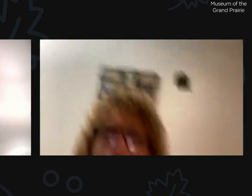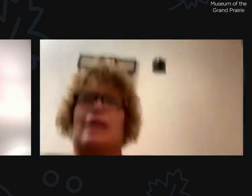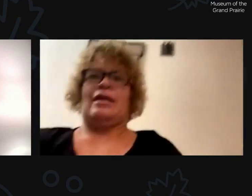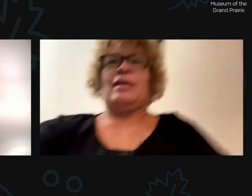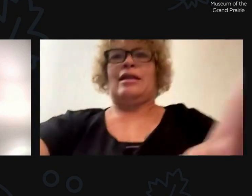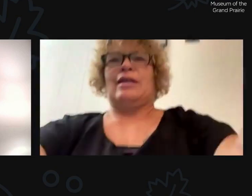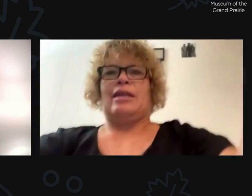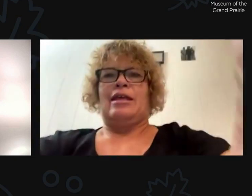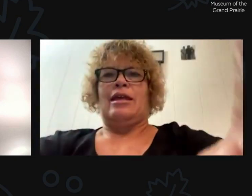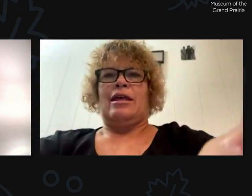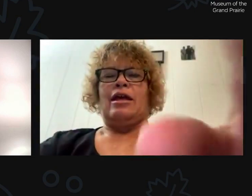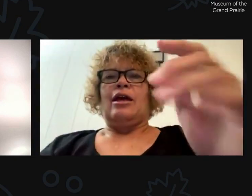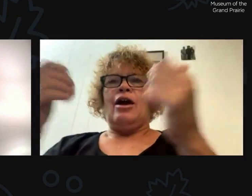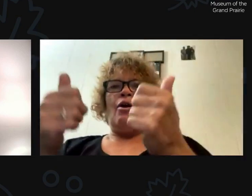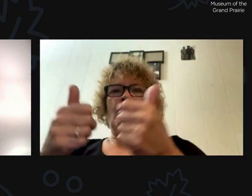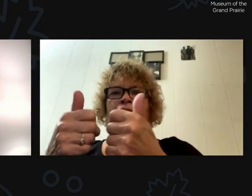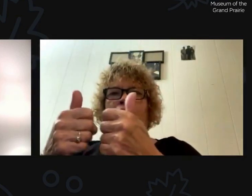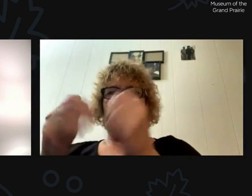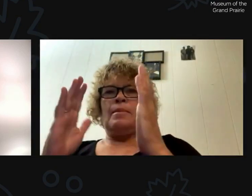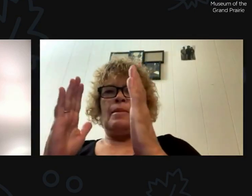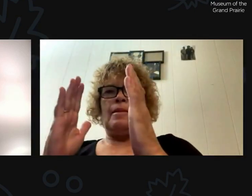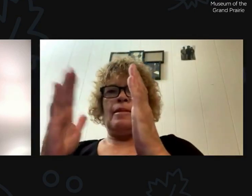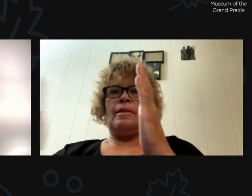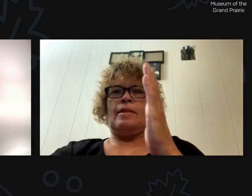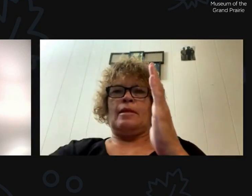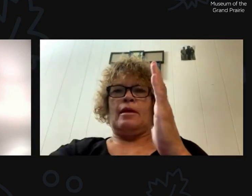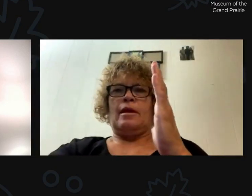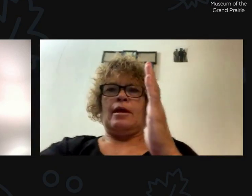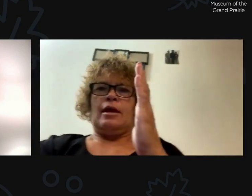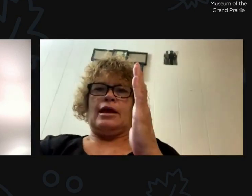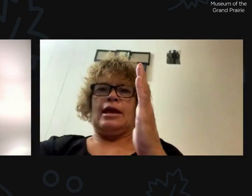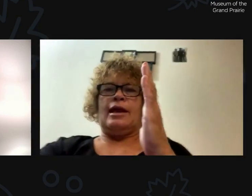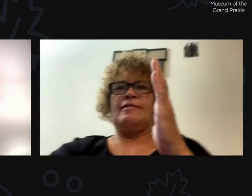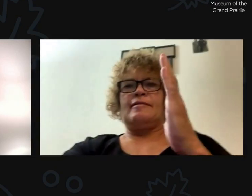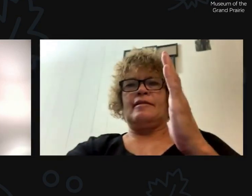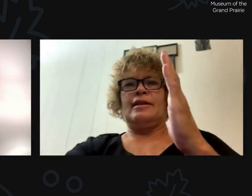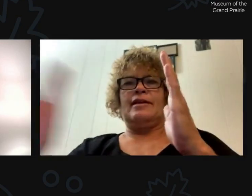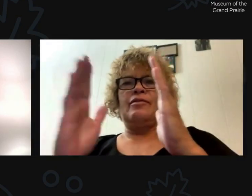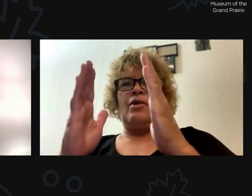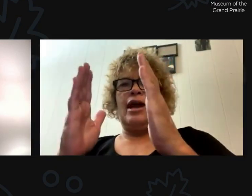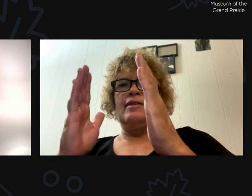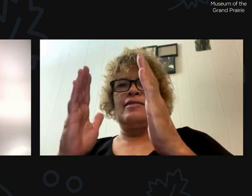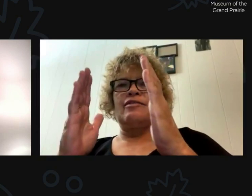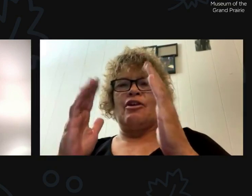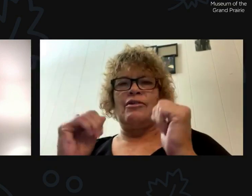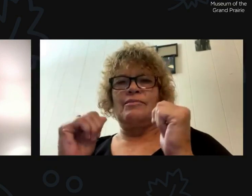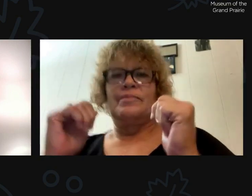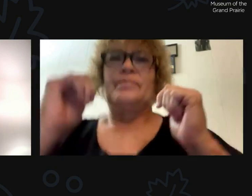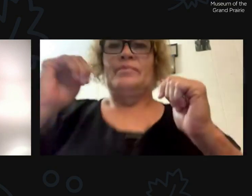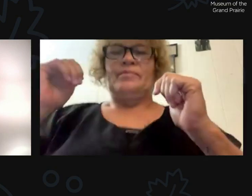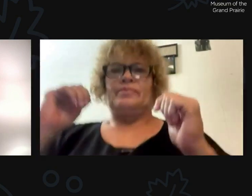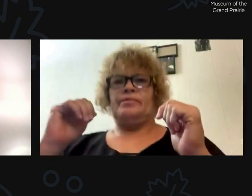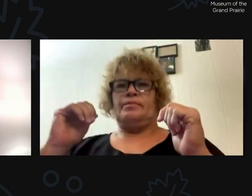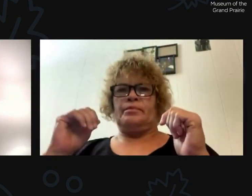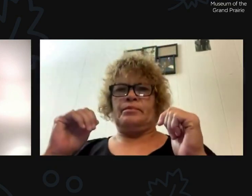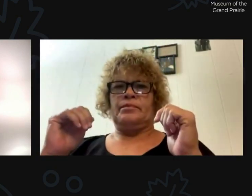you sound good. You look good. If that's Okay. okay, we can go ahead and get started. Okay. Thank Yes, you, let's Rose. go.